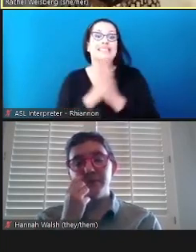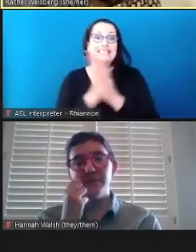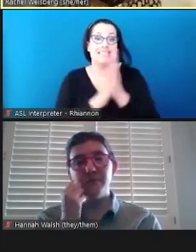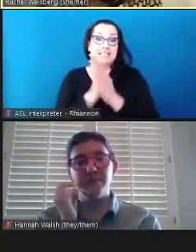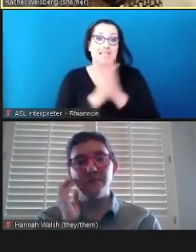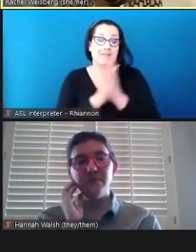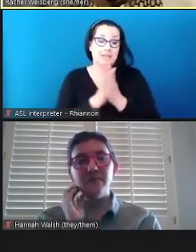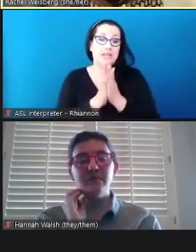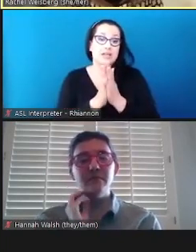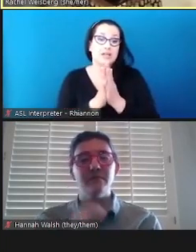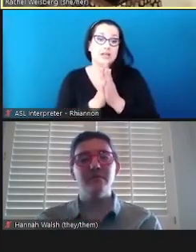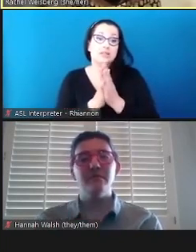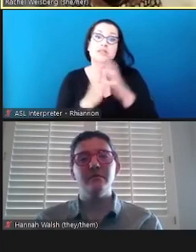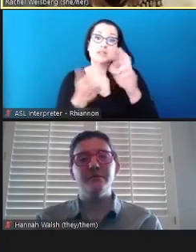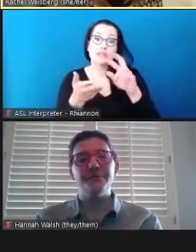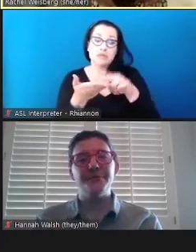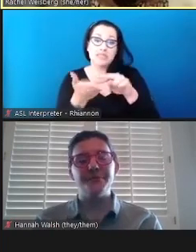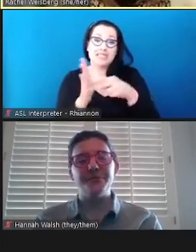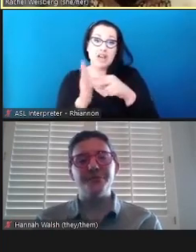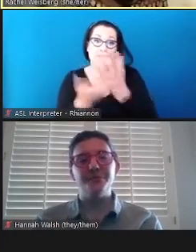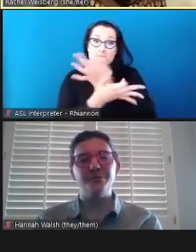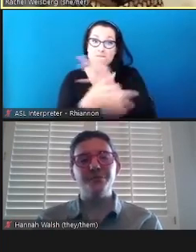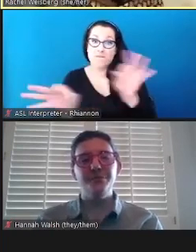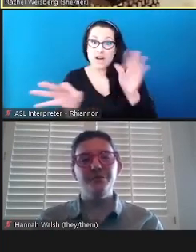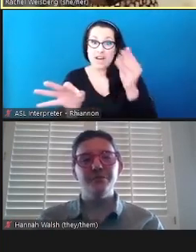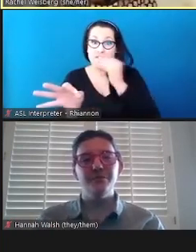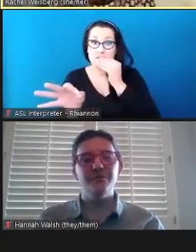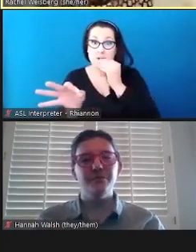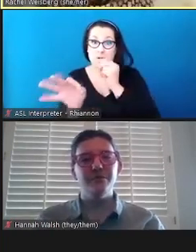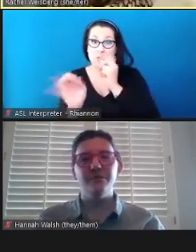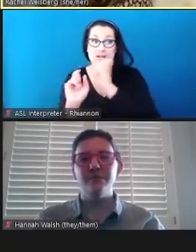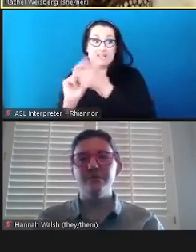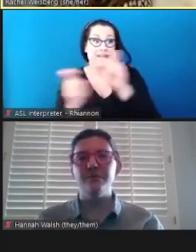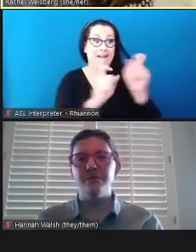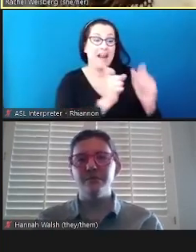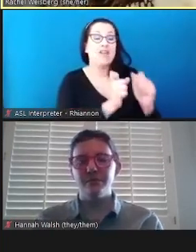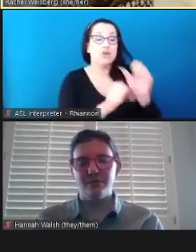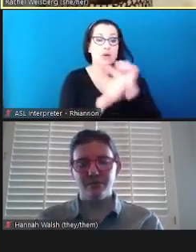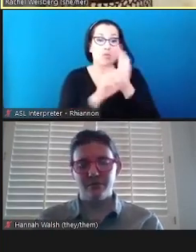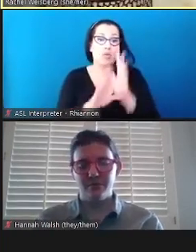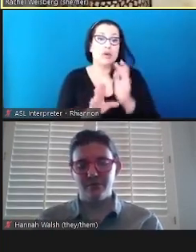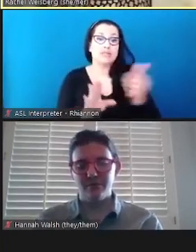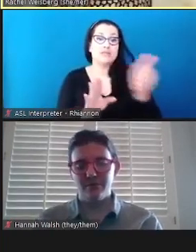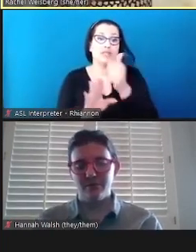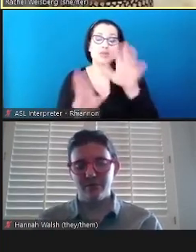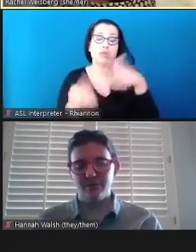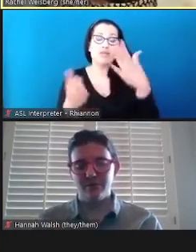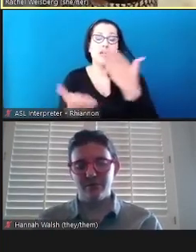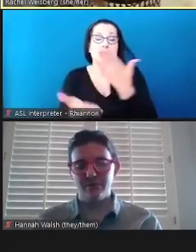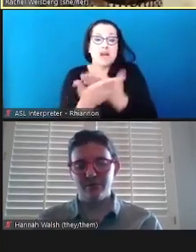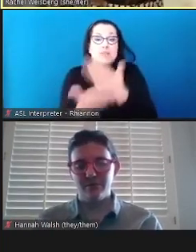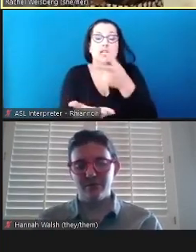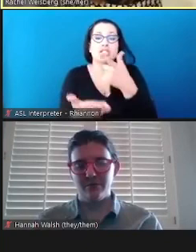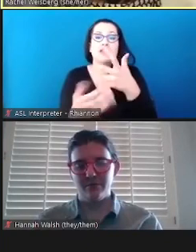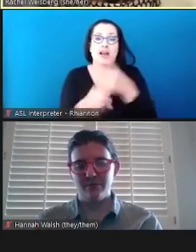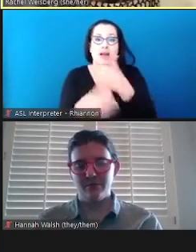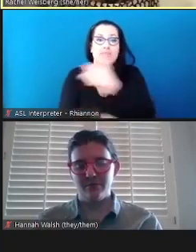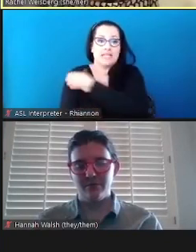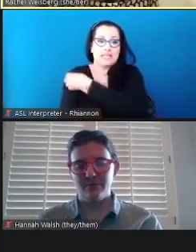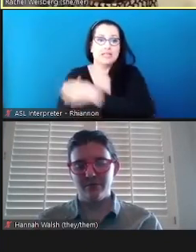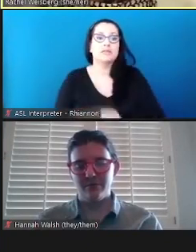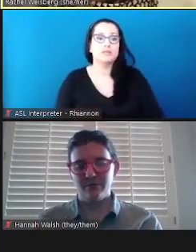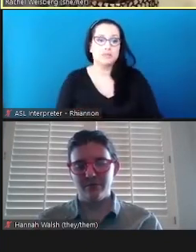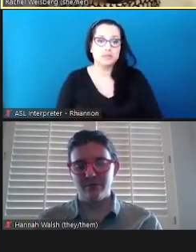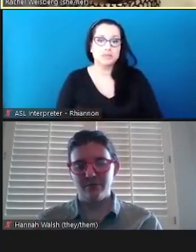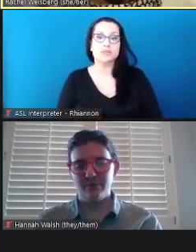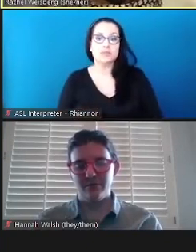incentives, free meals from the restaurant, to encourage employees to provide documentation that they received a vaccine. So